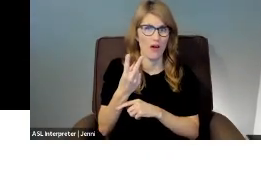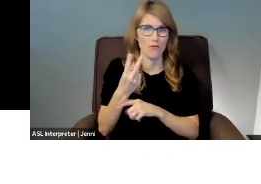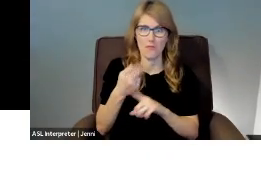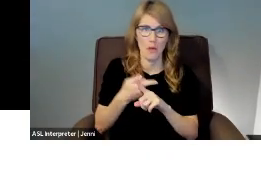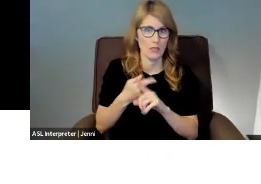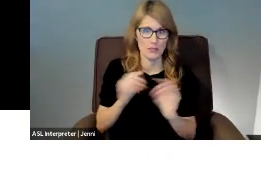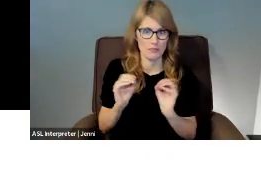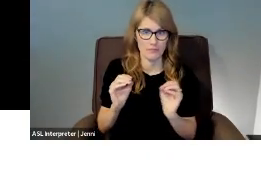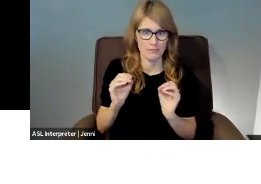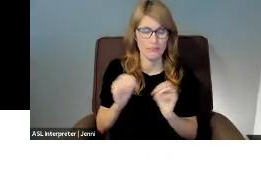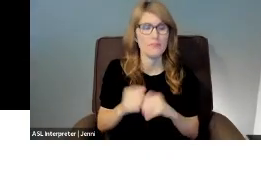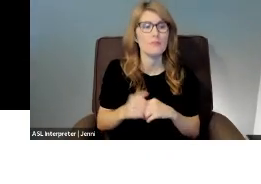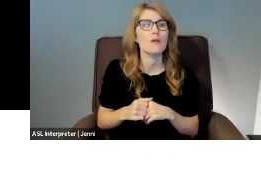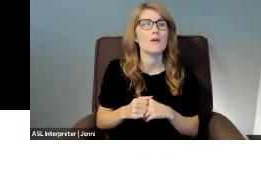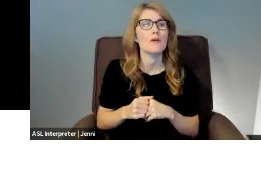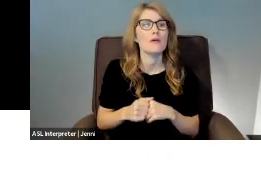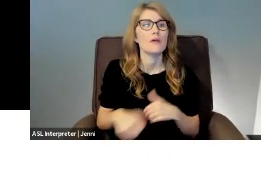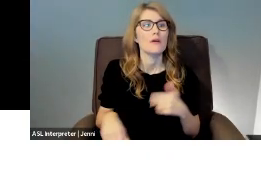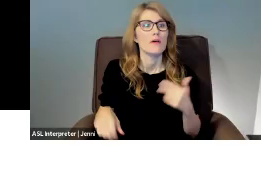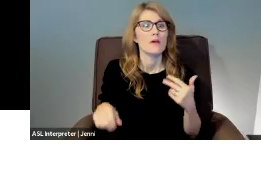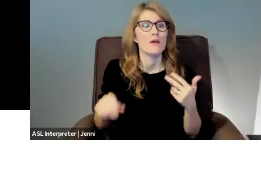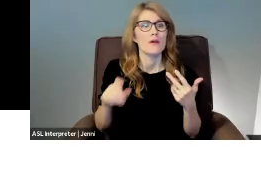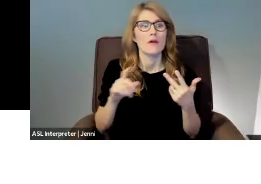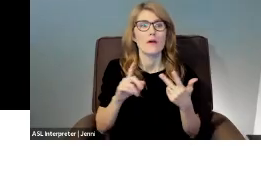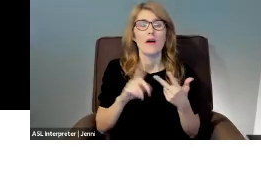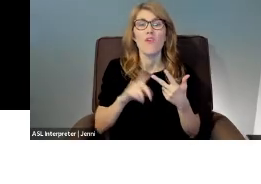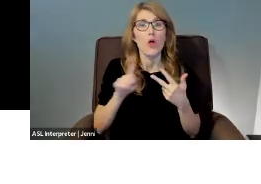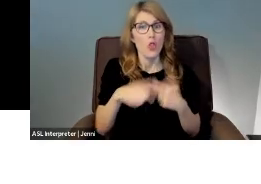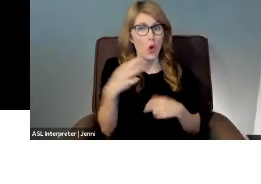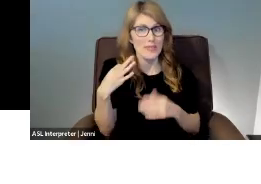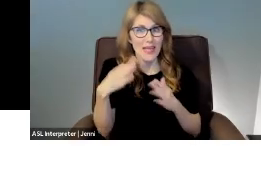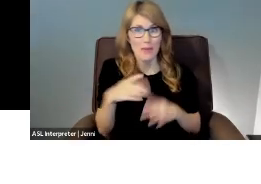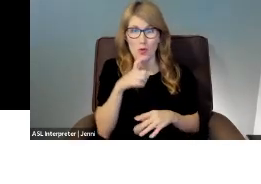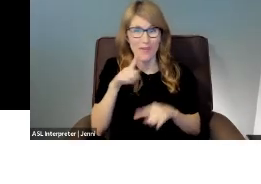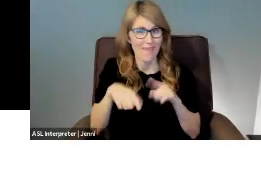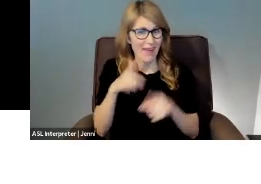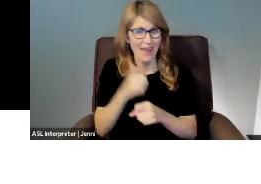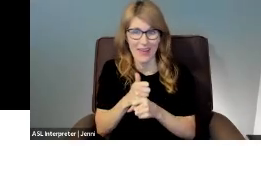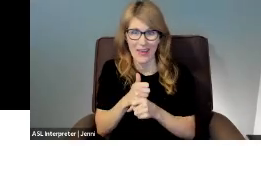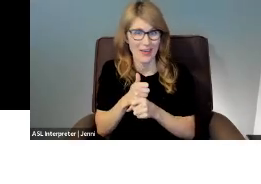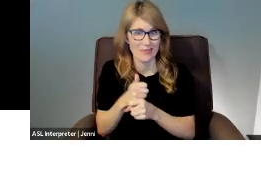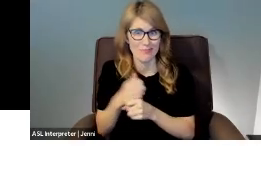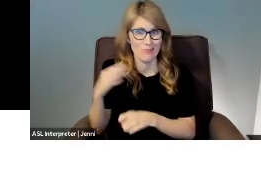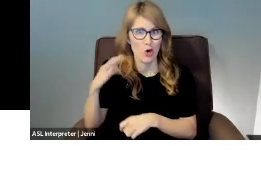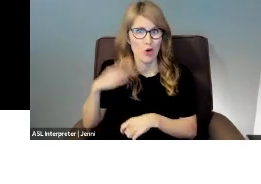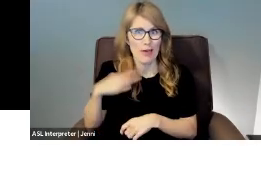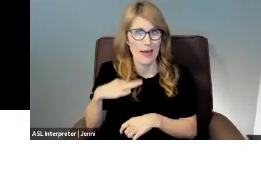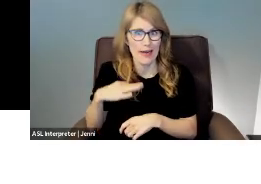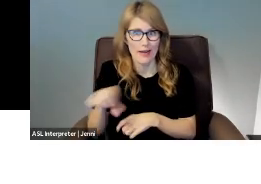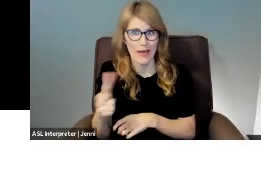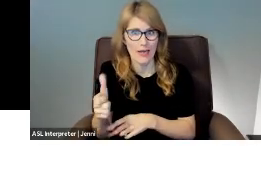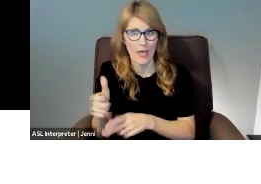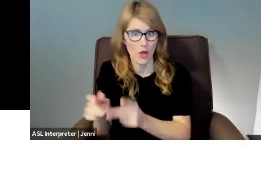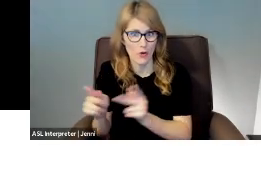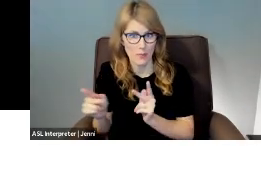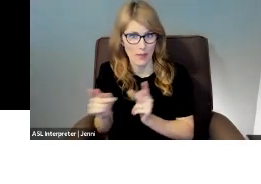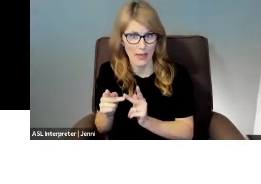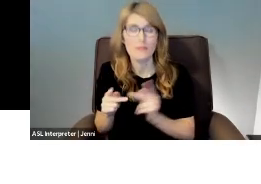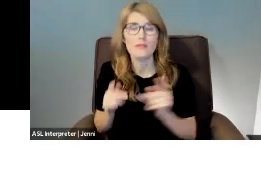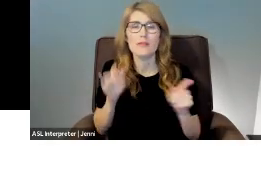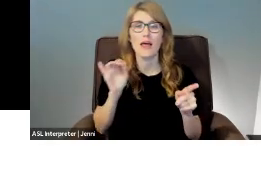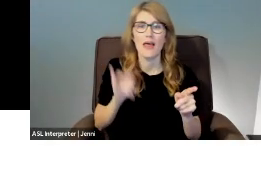And for applicants unable to obtain credit elsewhere, that interest loan will not